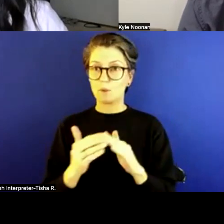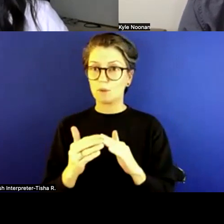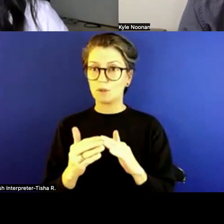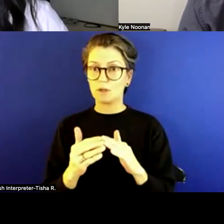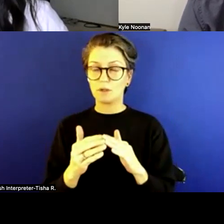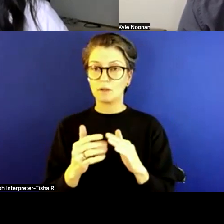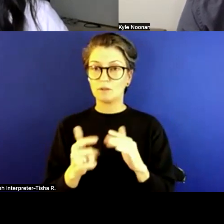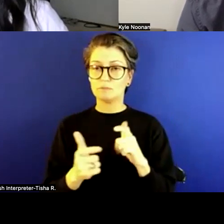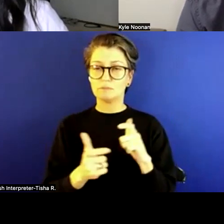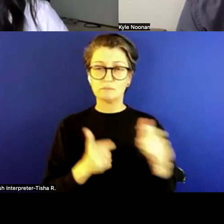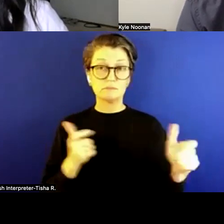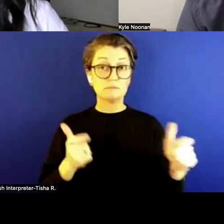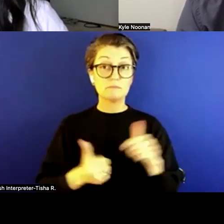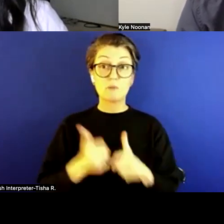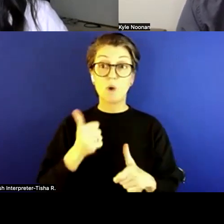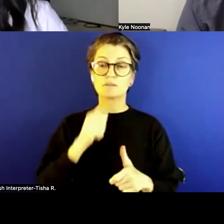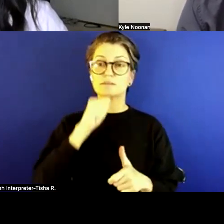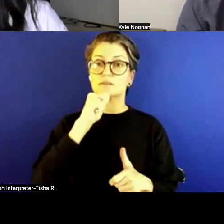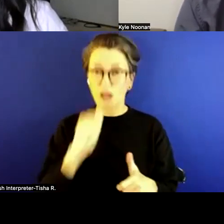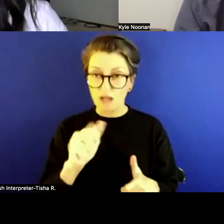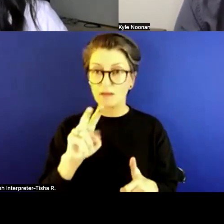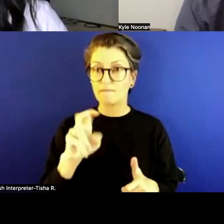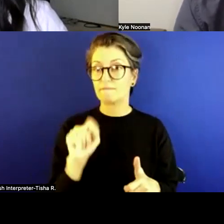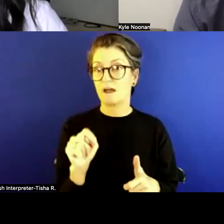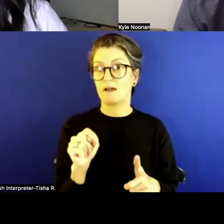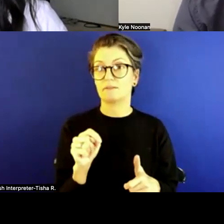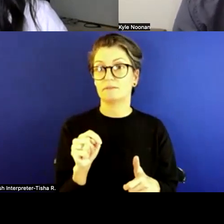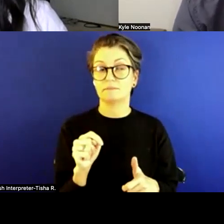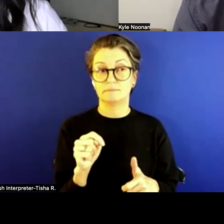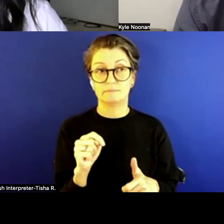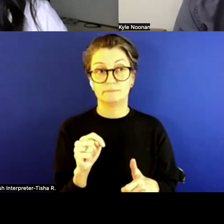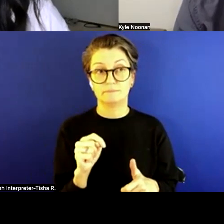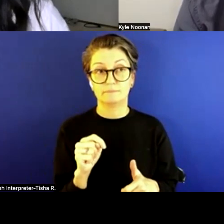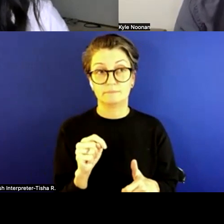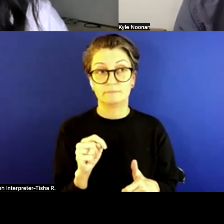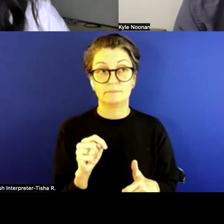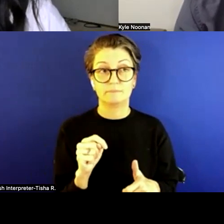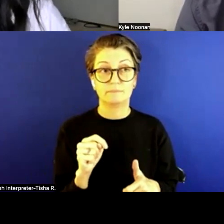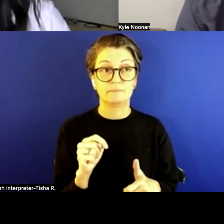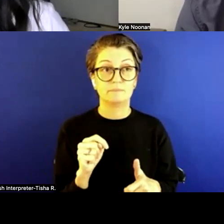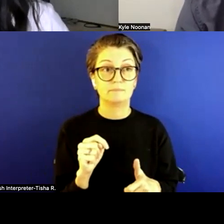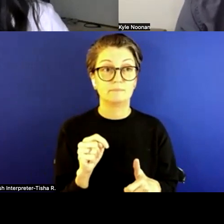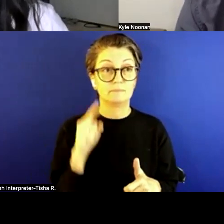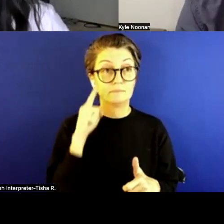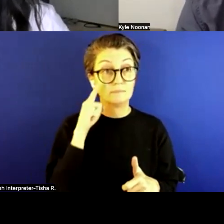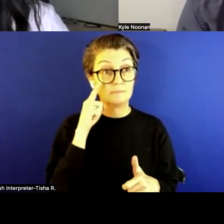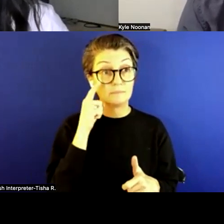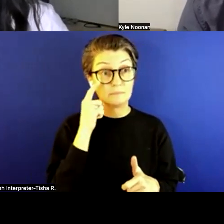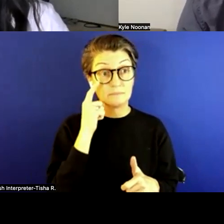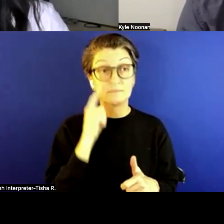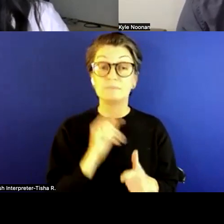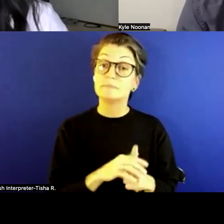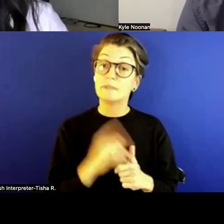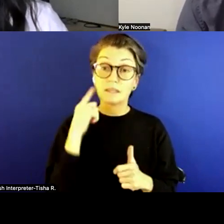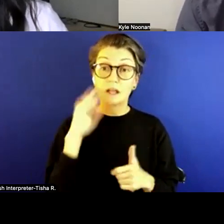non-veteran. And so clearly that's something that I think all advocacy